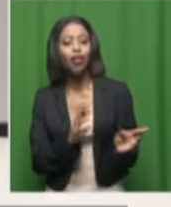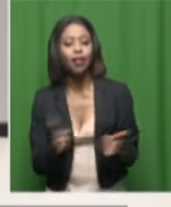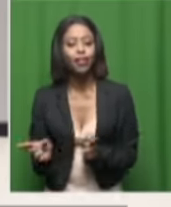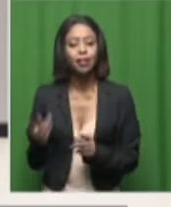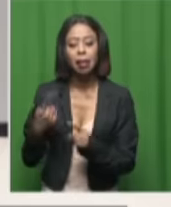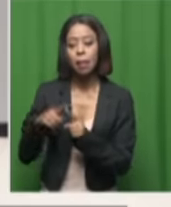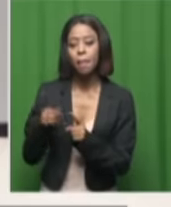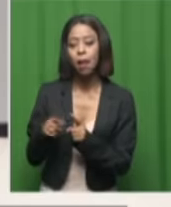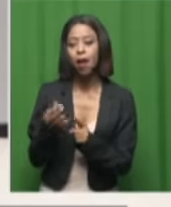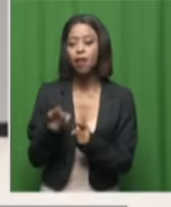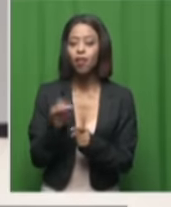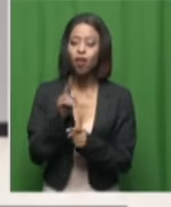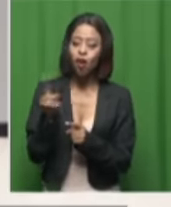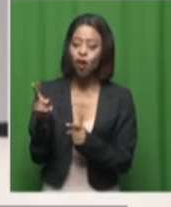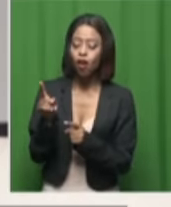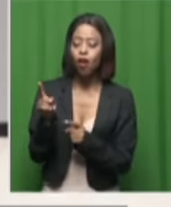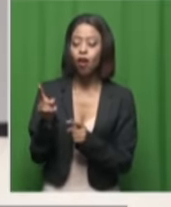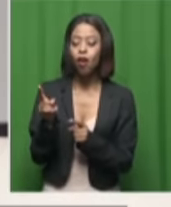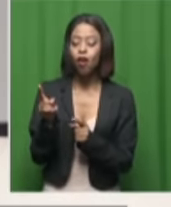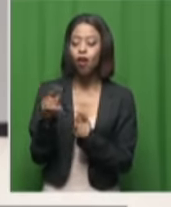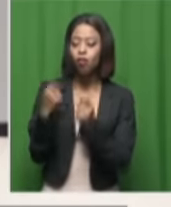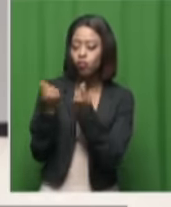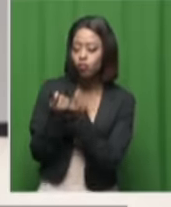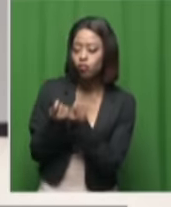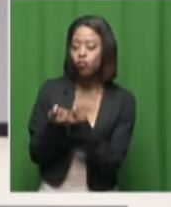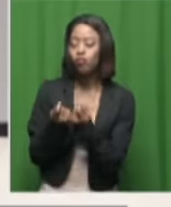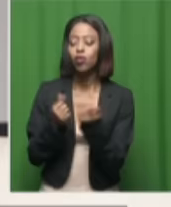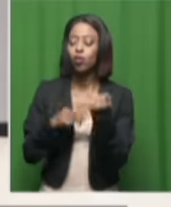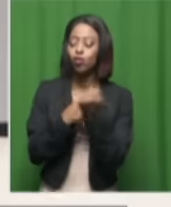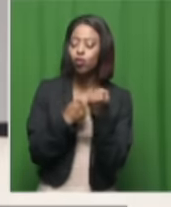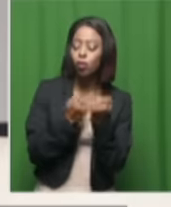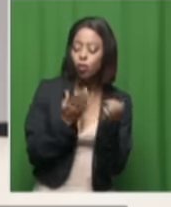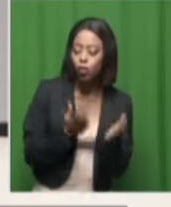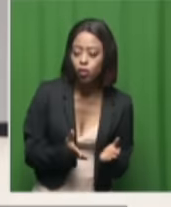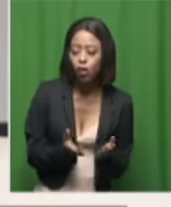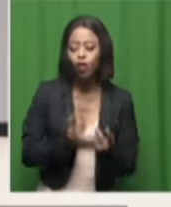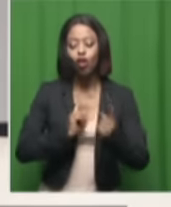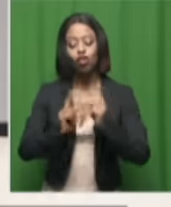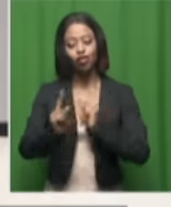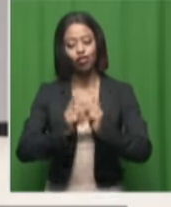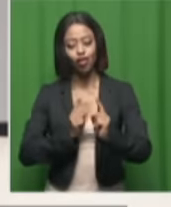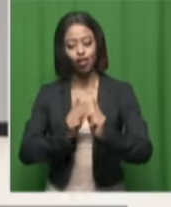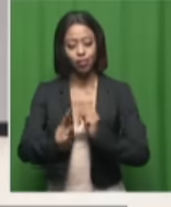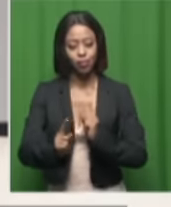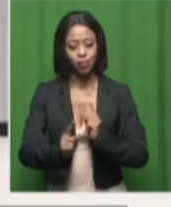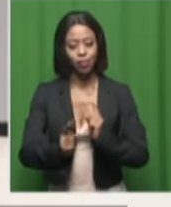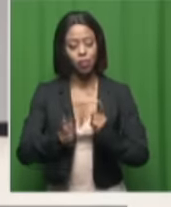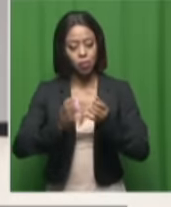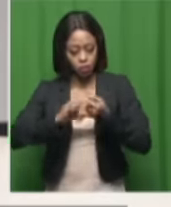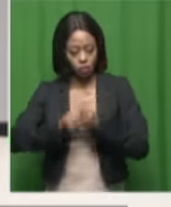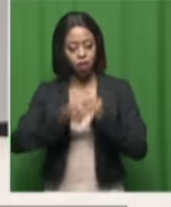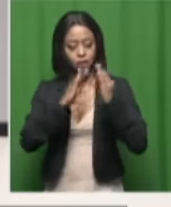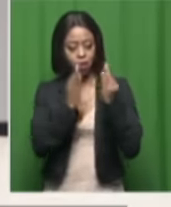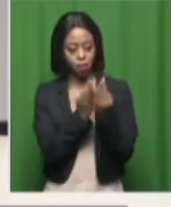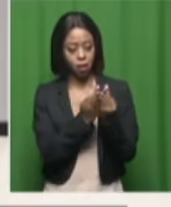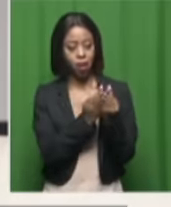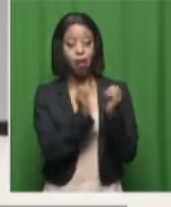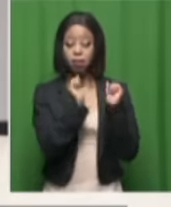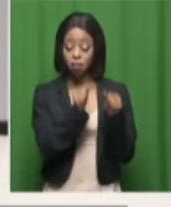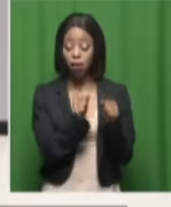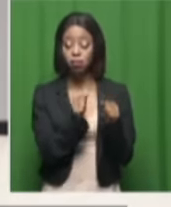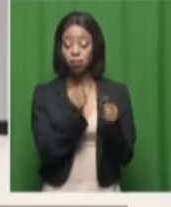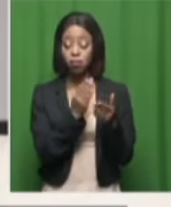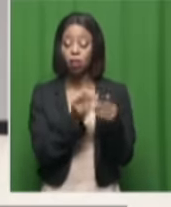are always ready to play for the badge, to play for the fans, to play for each other. We try to be a family. We have our